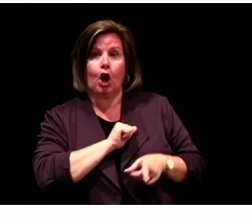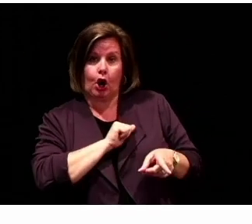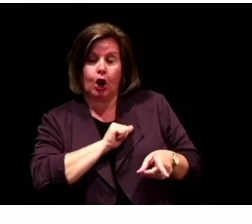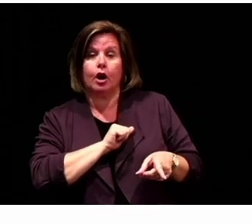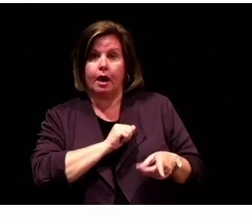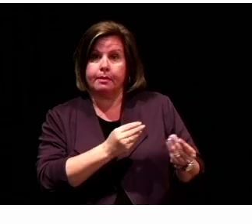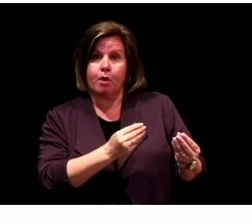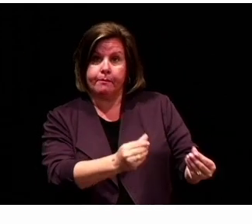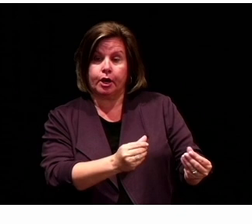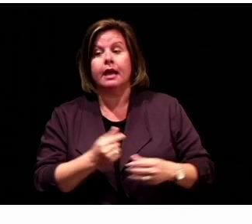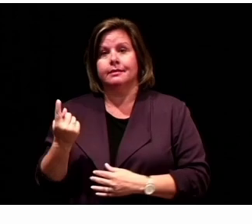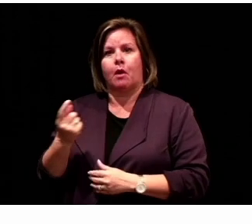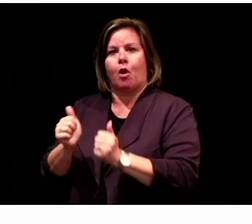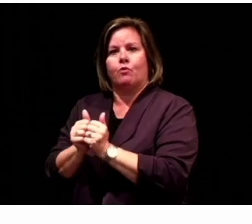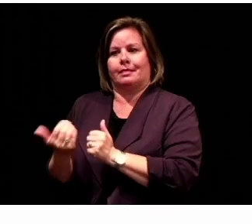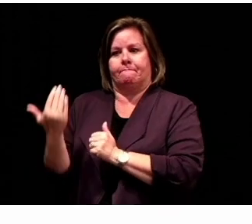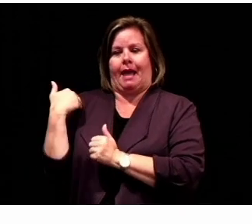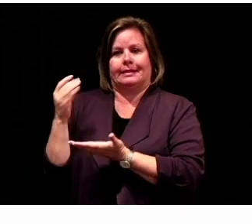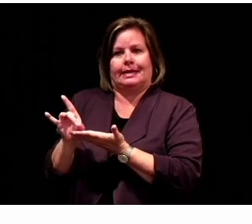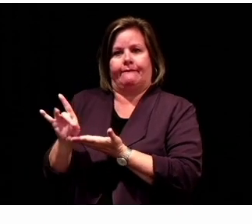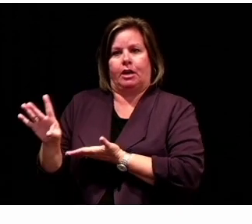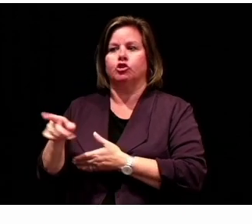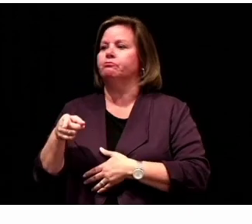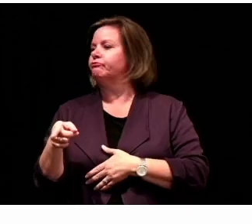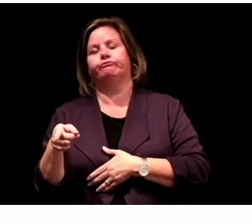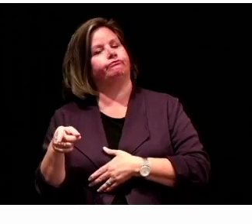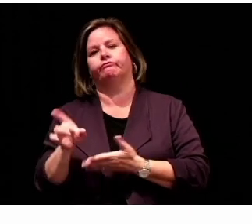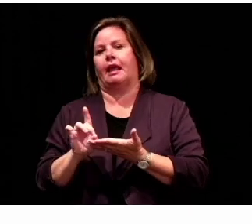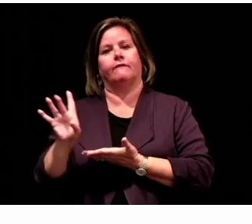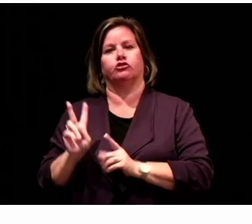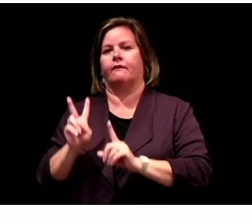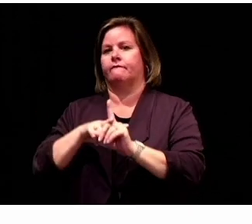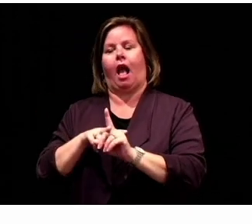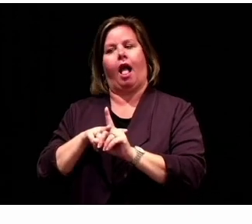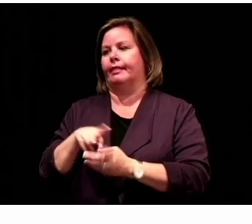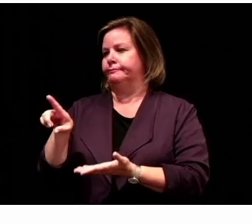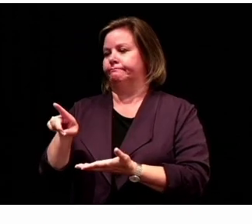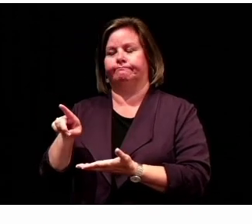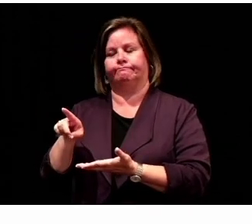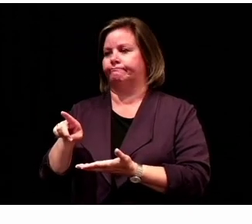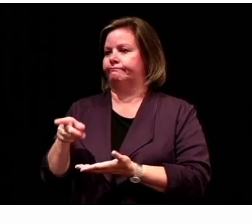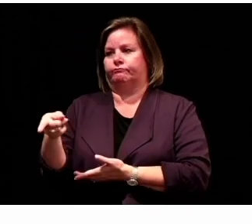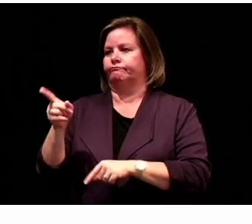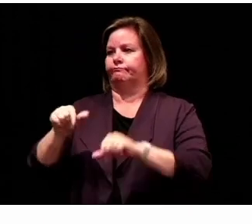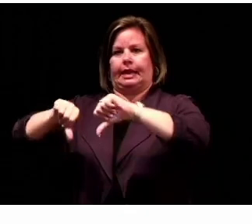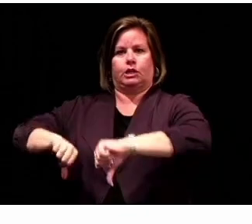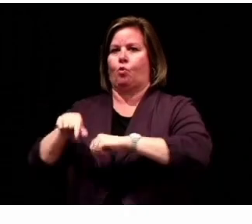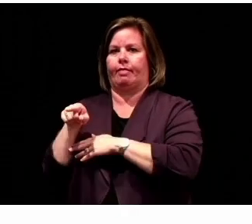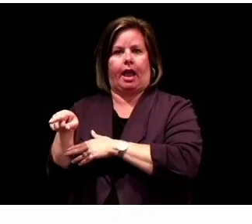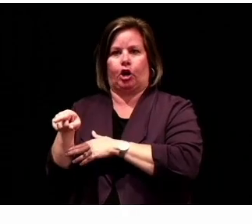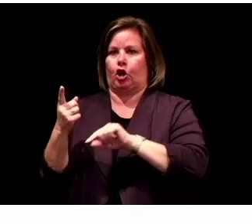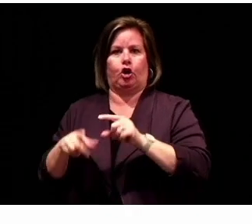have on people based on race and sex. Typically,